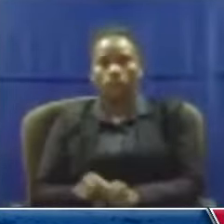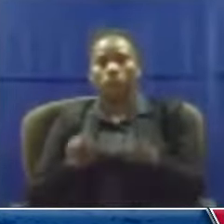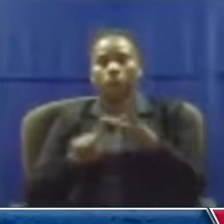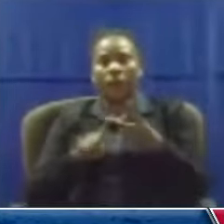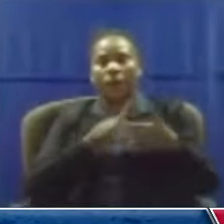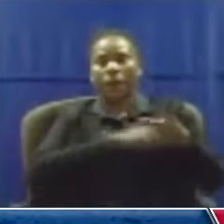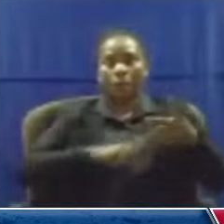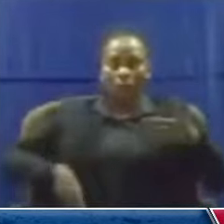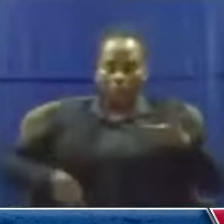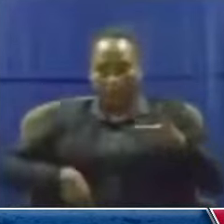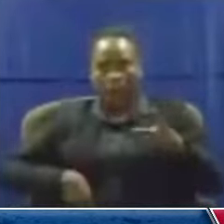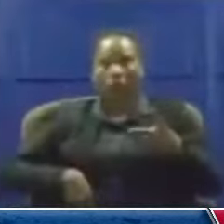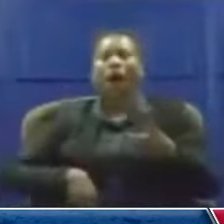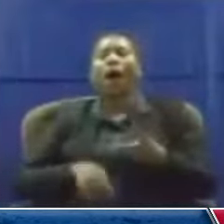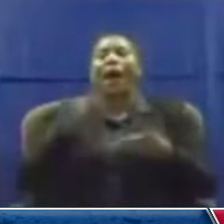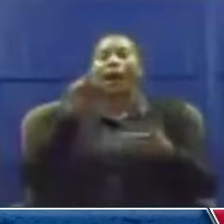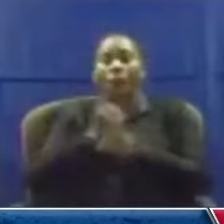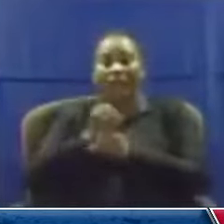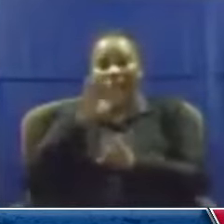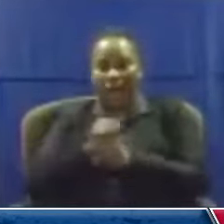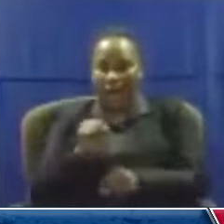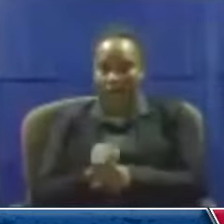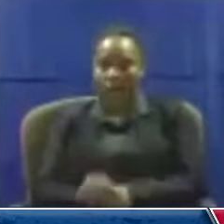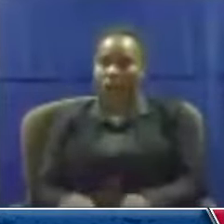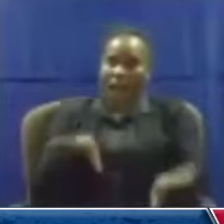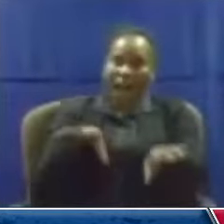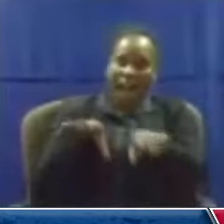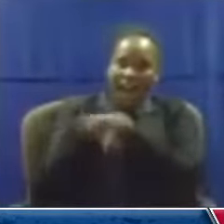to hijack a water tanker for his personal use.